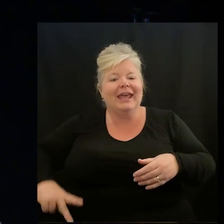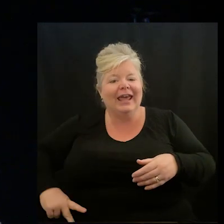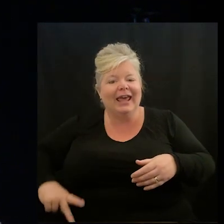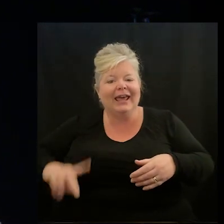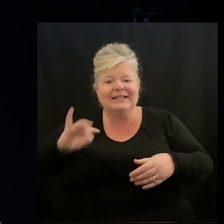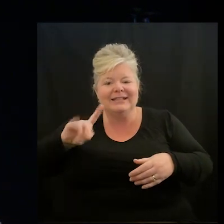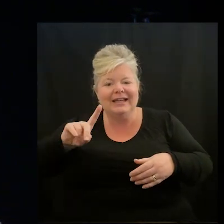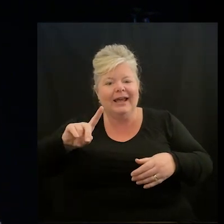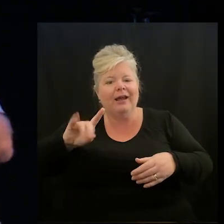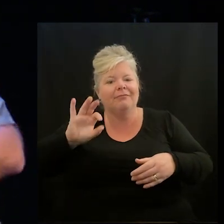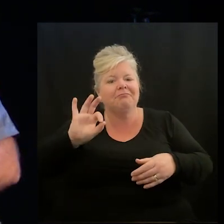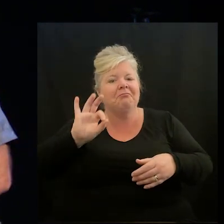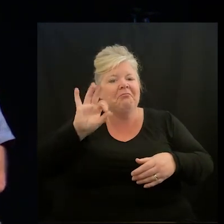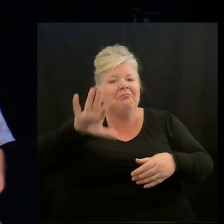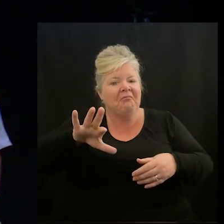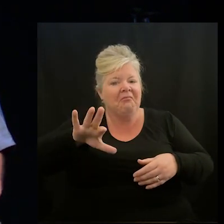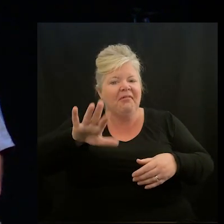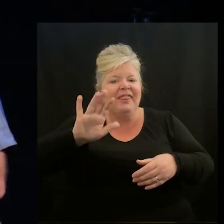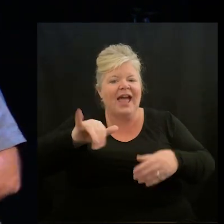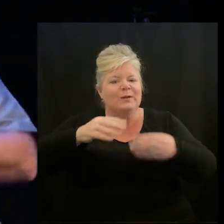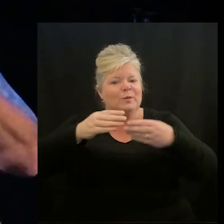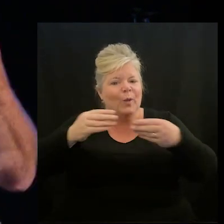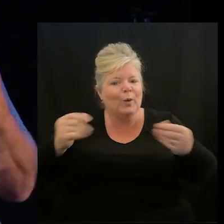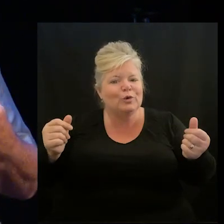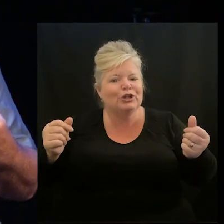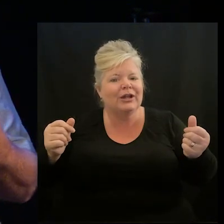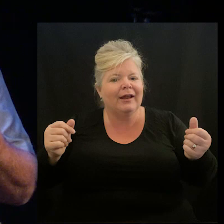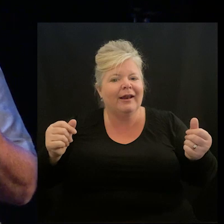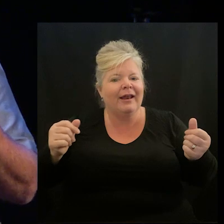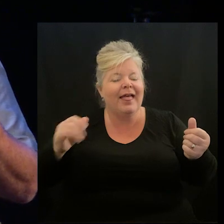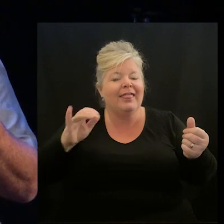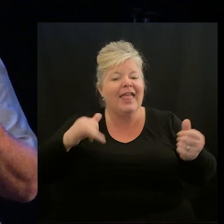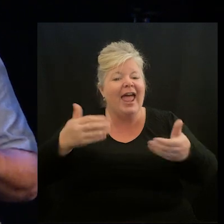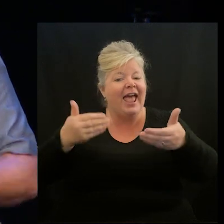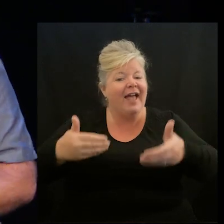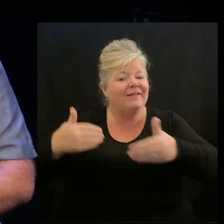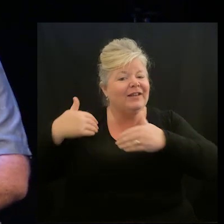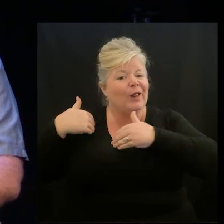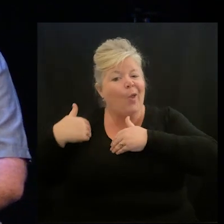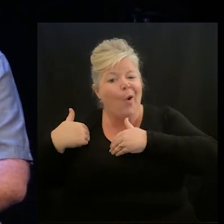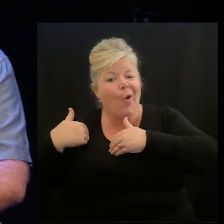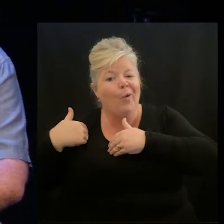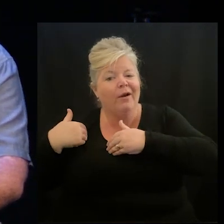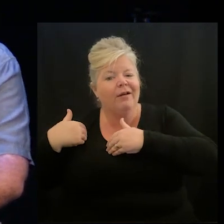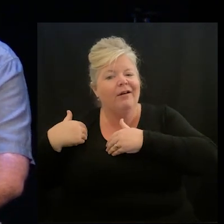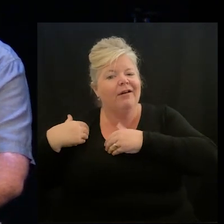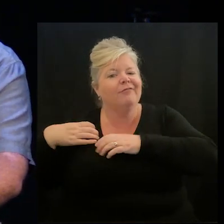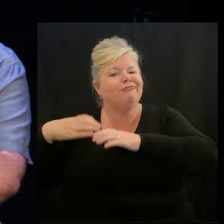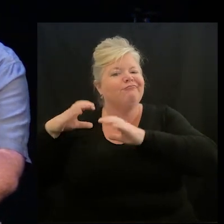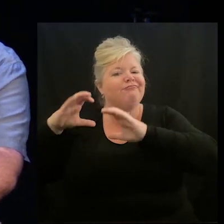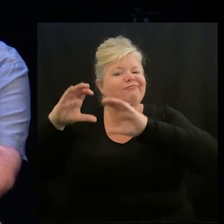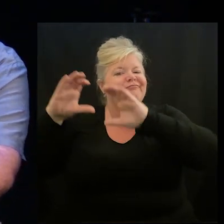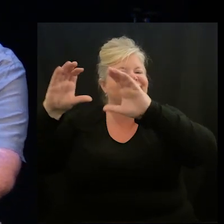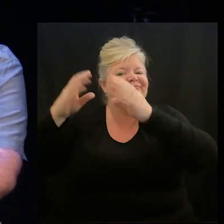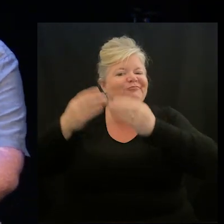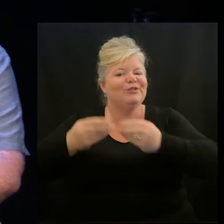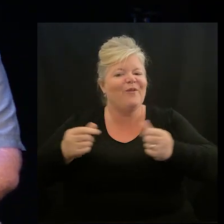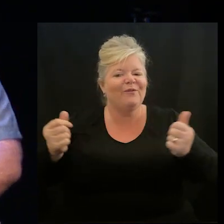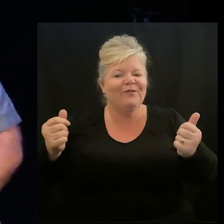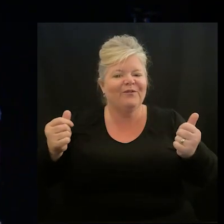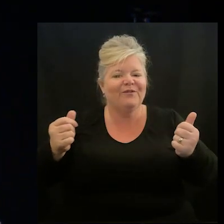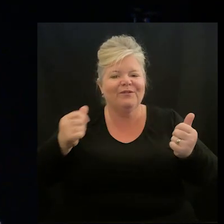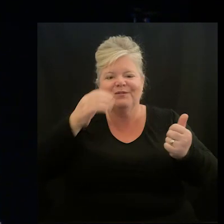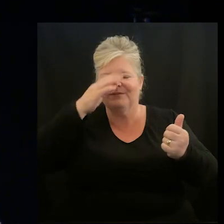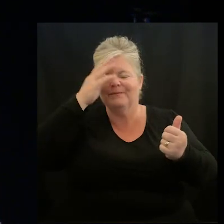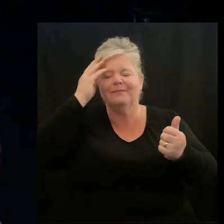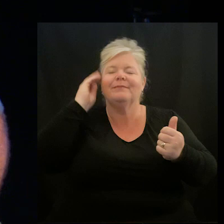solution to this very real problem and this heavy load that they were facing. But here's what I don't want you to